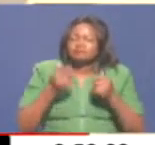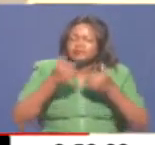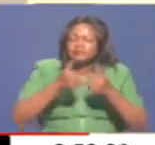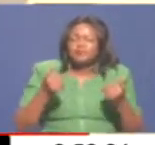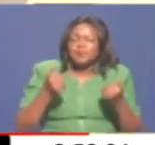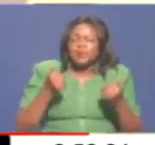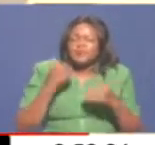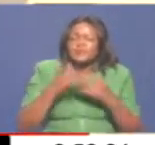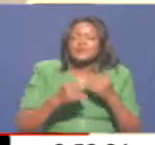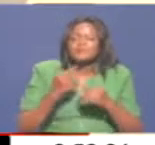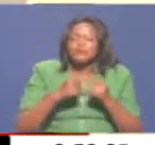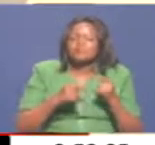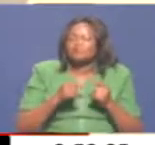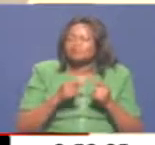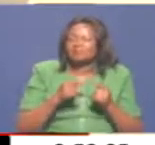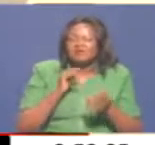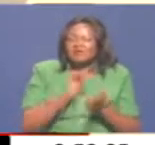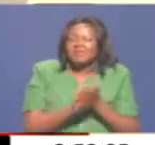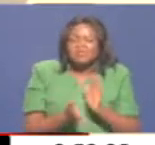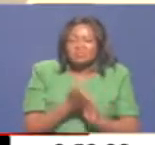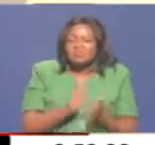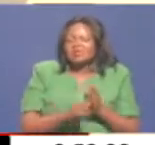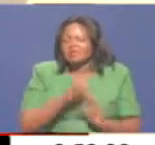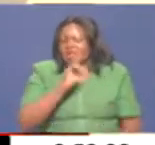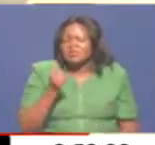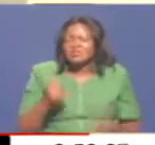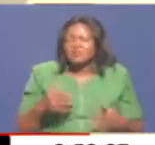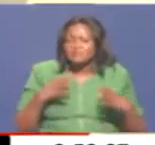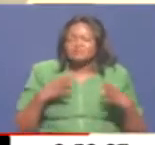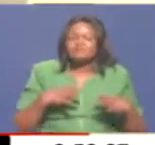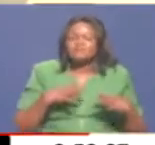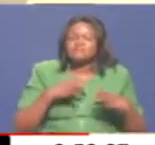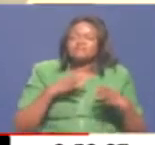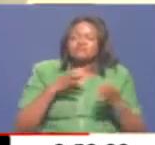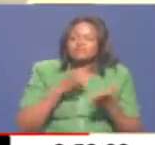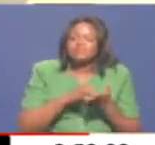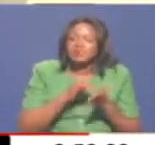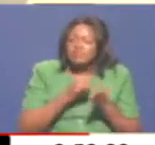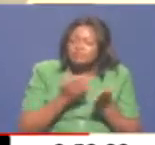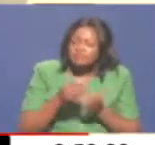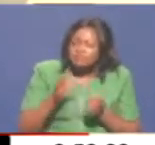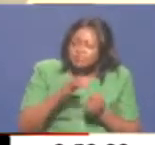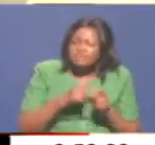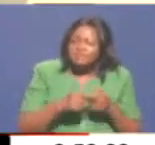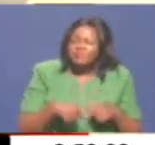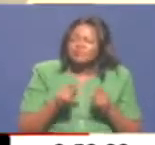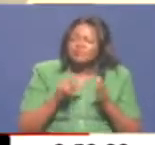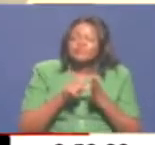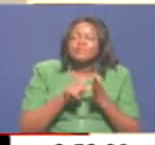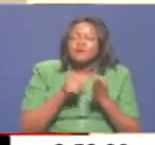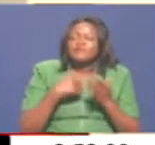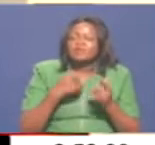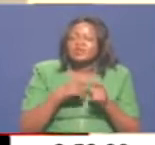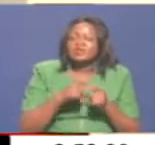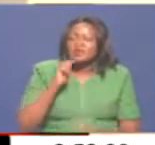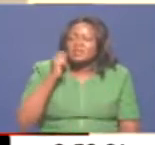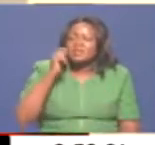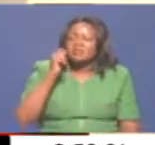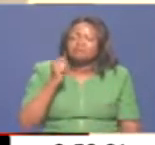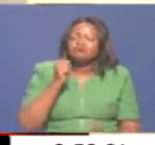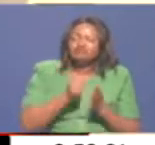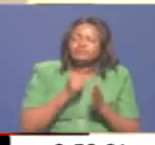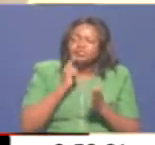built from scratch. The other passenger station that used to serve this line is in the port area, and Kenya Railways tells us it